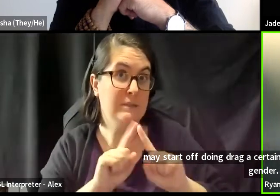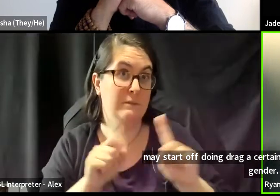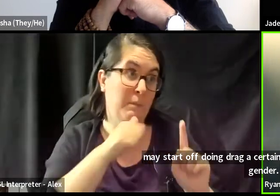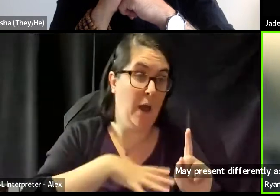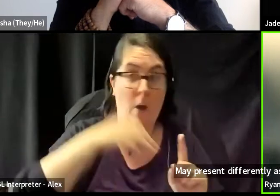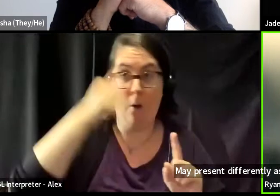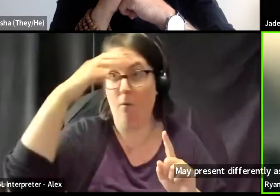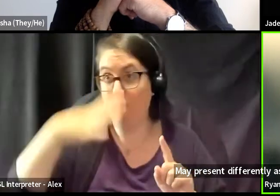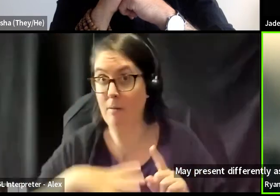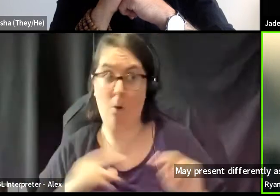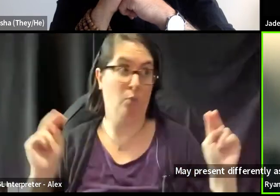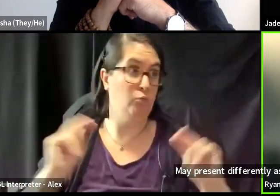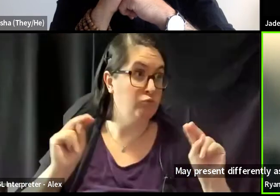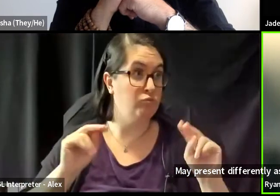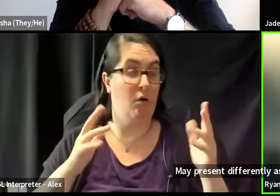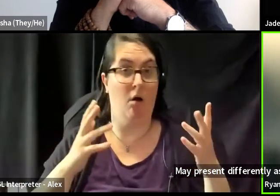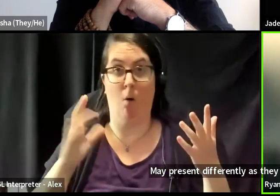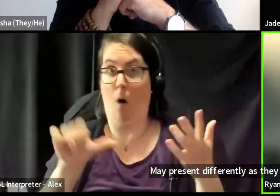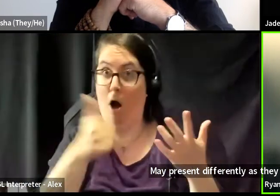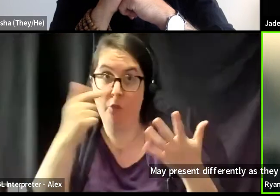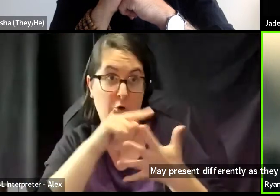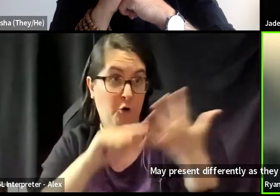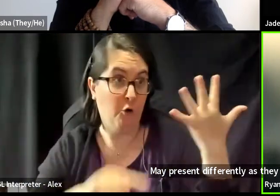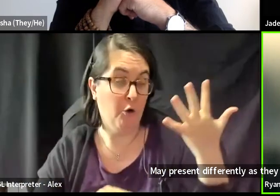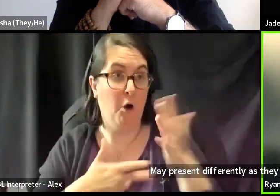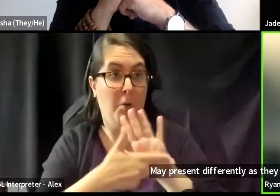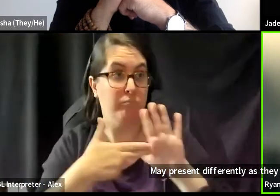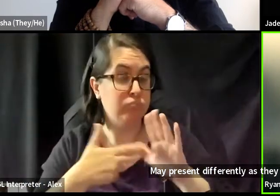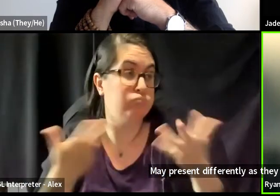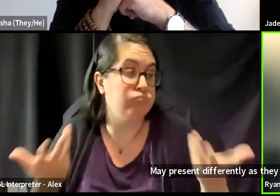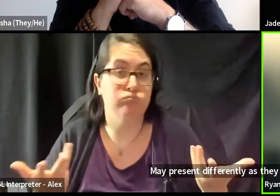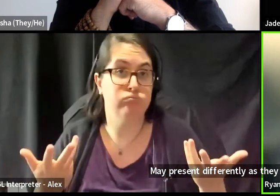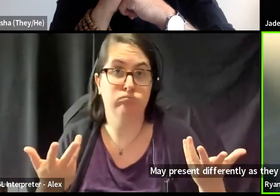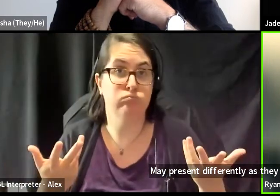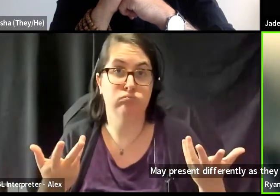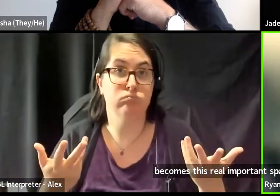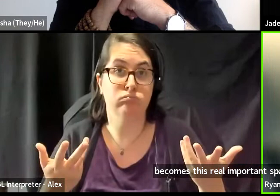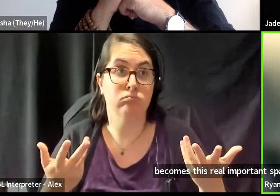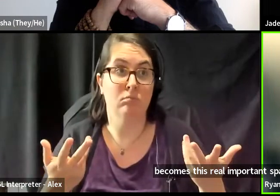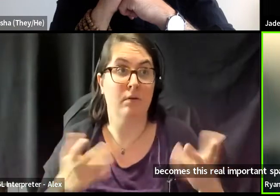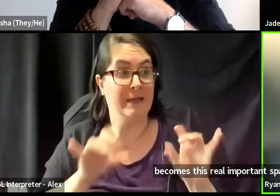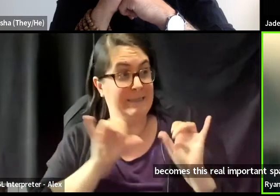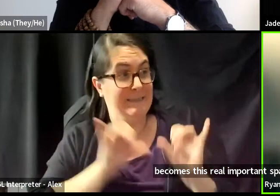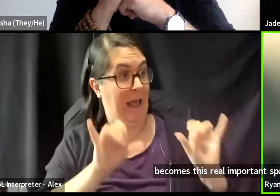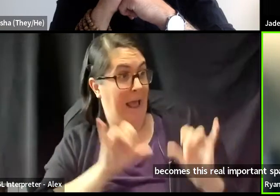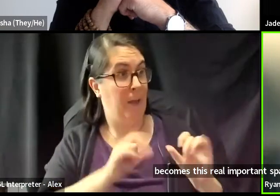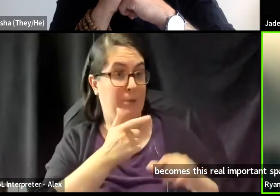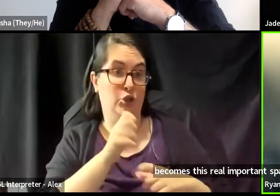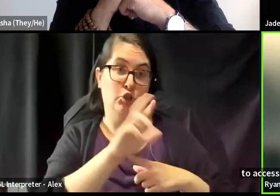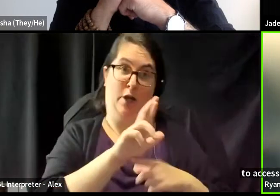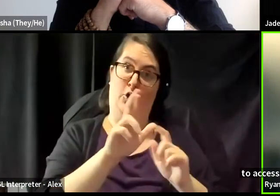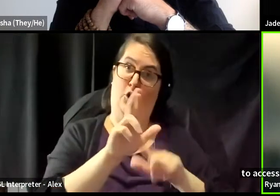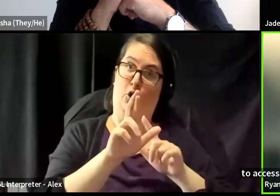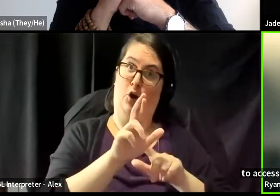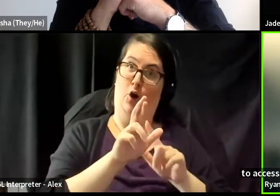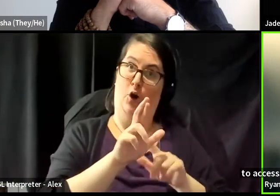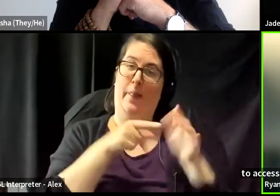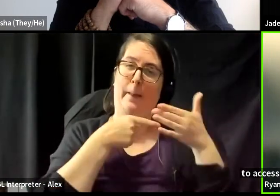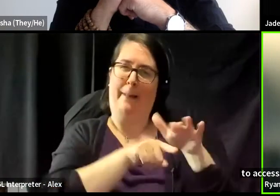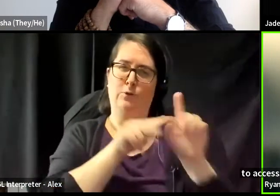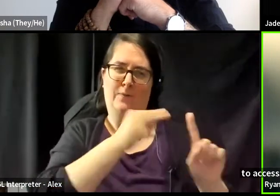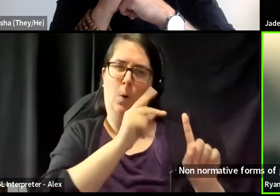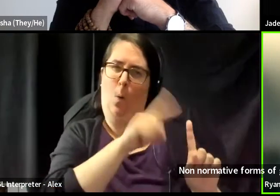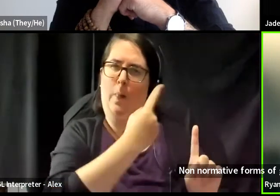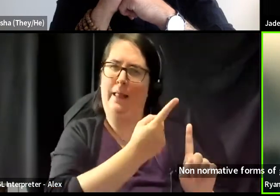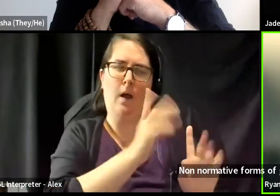becomes this real important space for a lot of people to access non-normative forms of gender, meaning gender outside the mainstream that maybe they